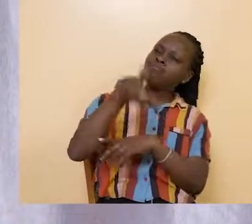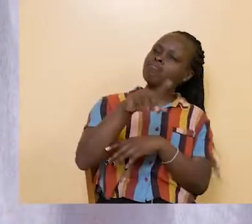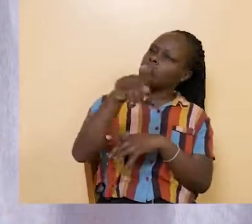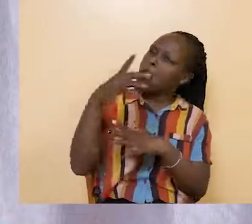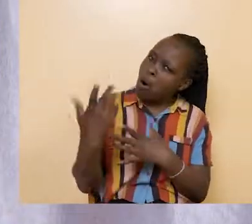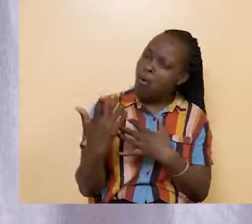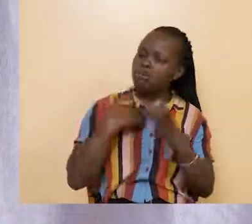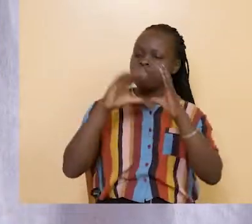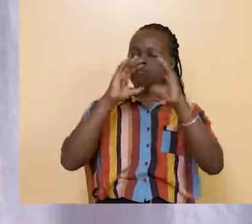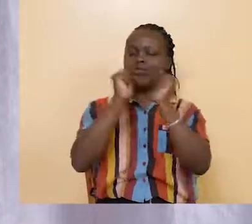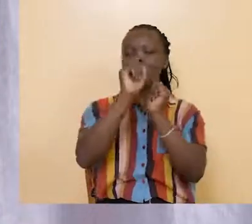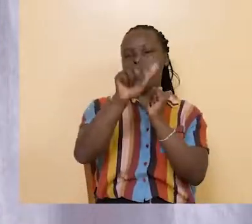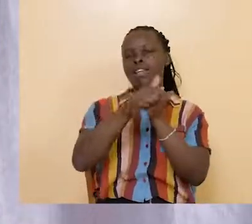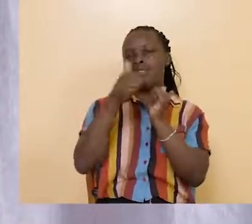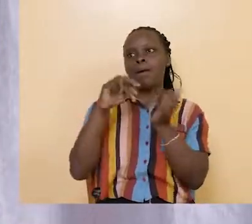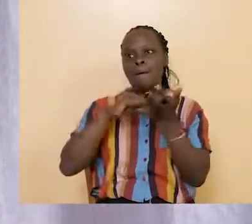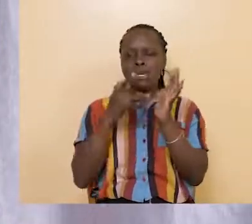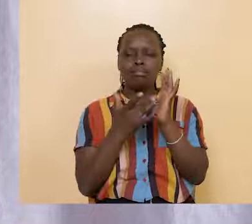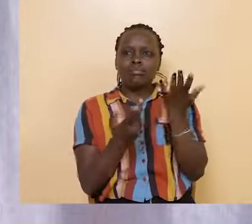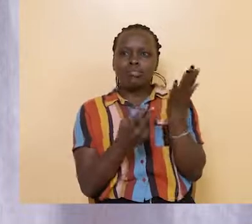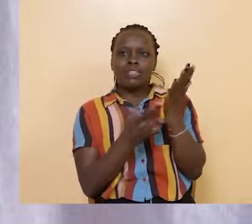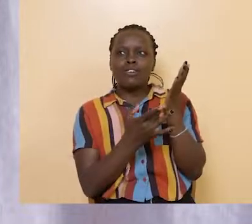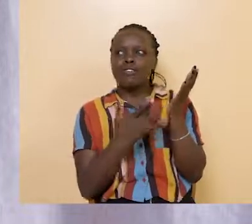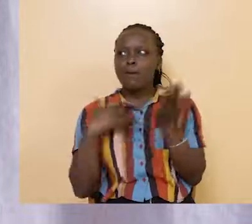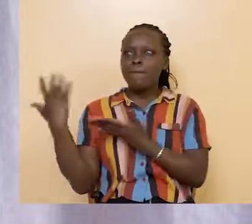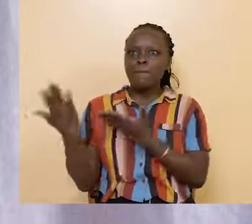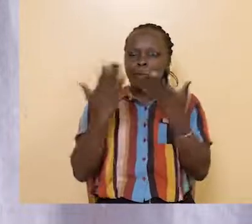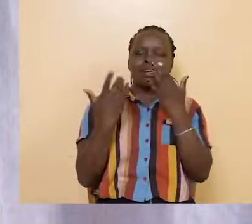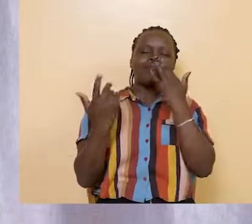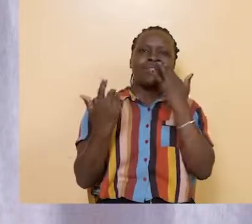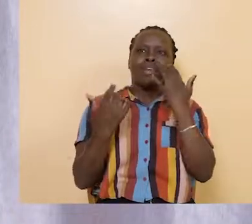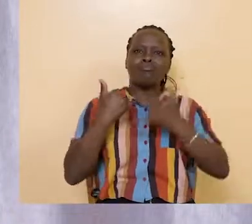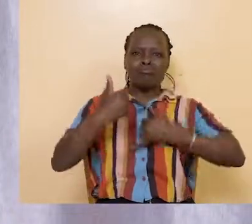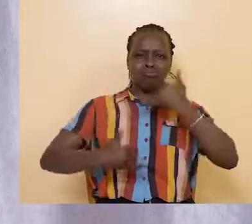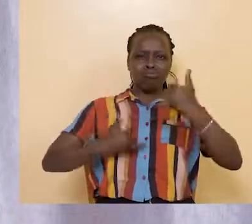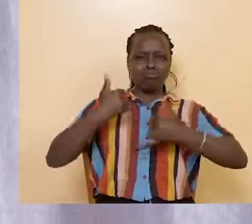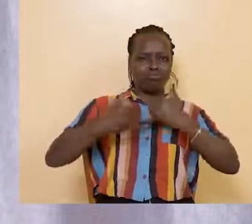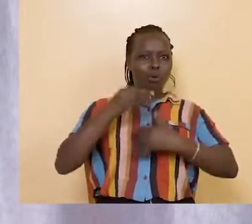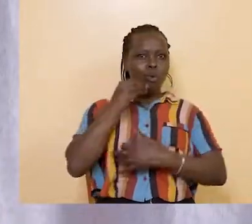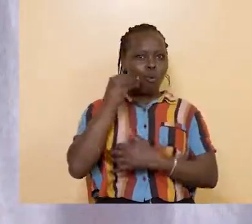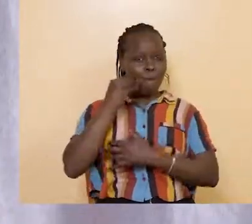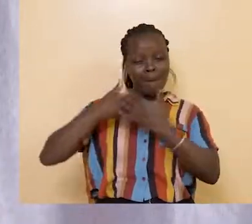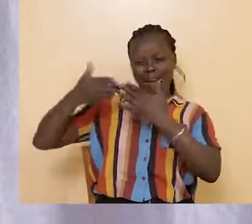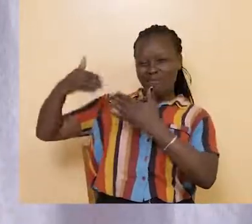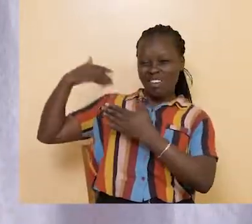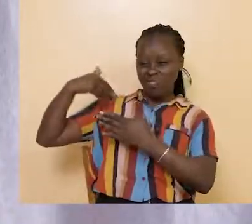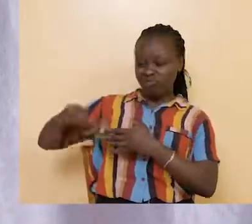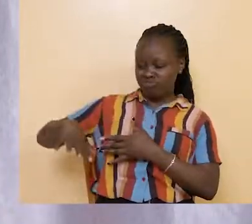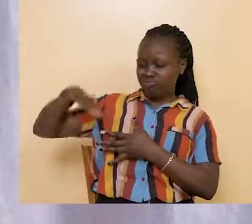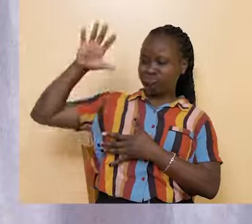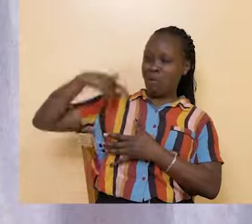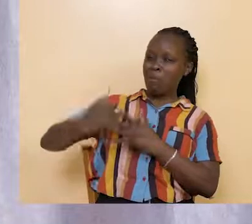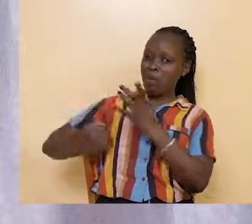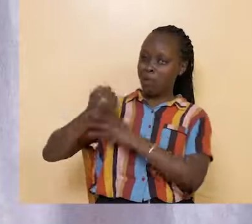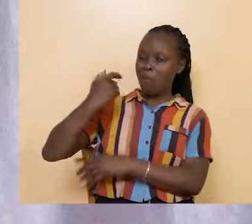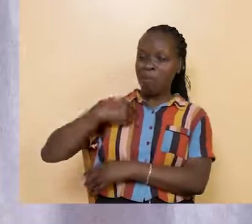and communicate with one another. Technology has also brought entertainment close home for many of us, right? If you remember growing up in Kenya in